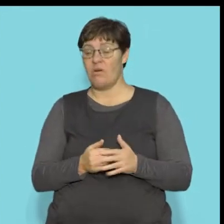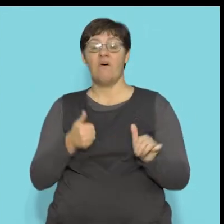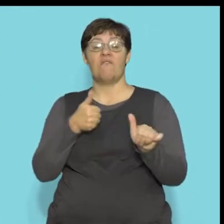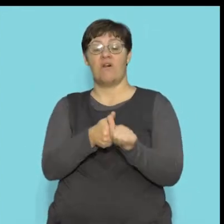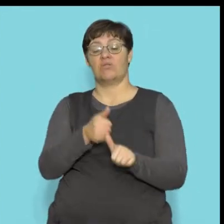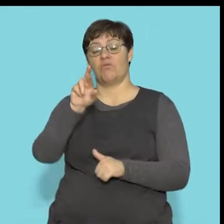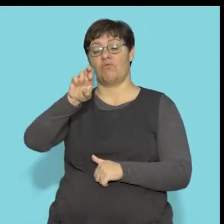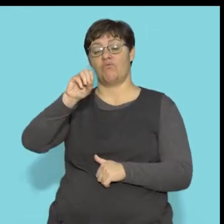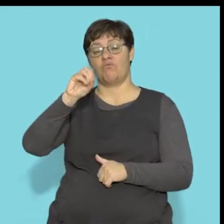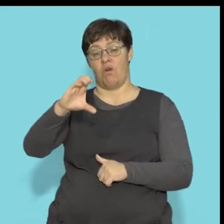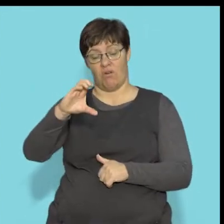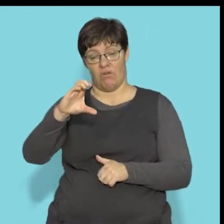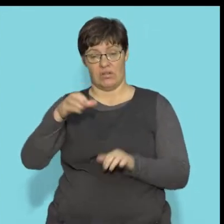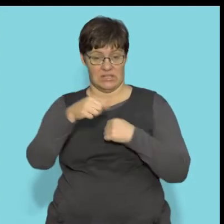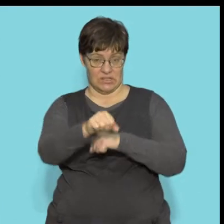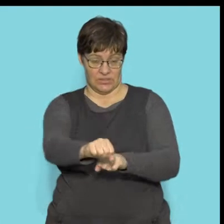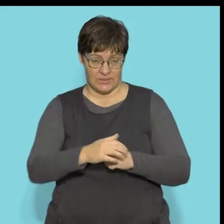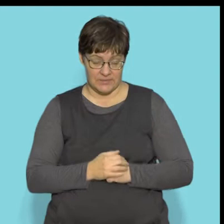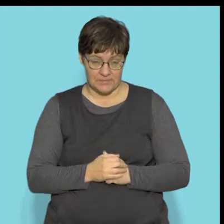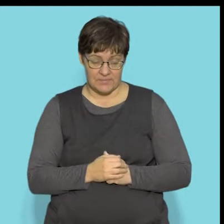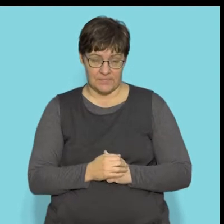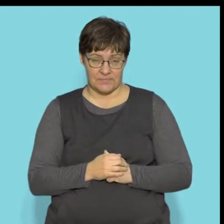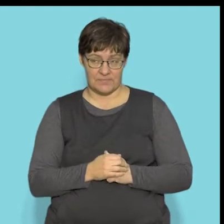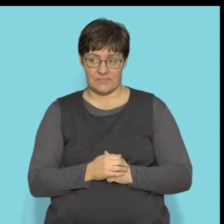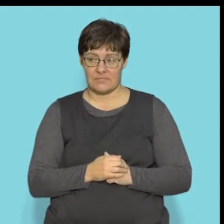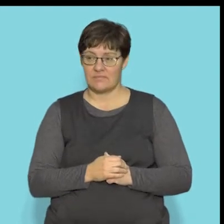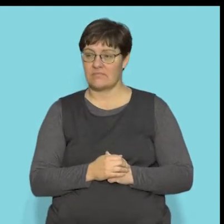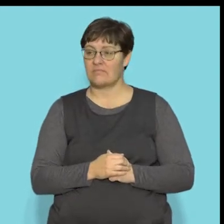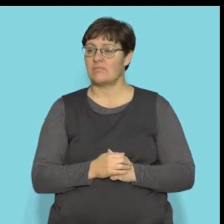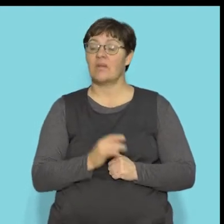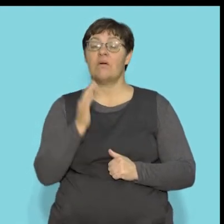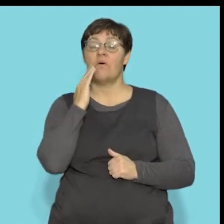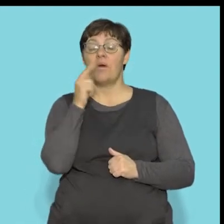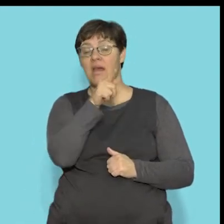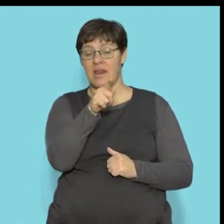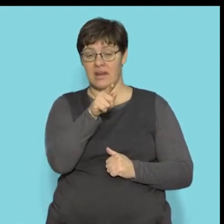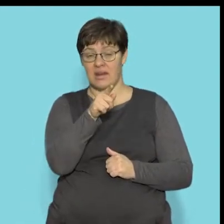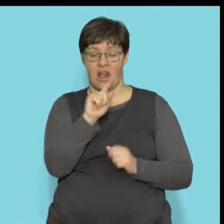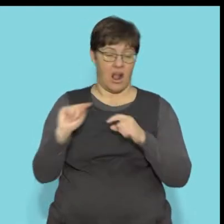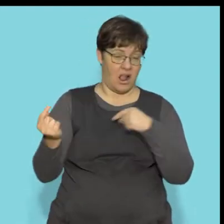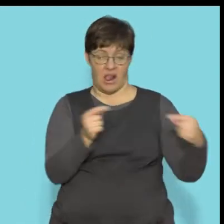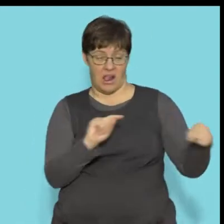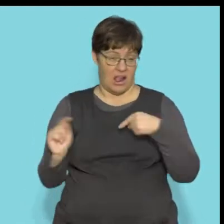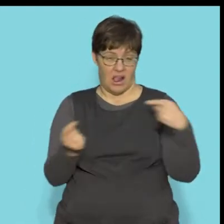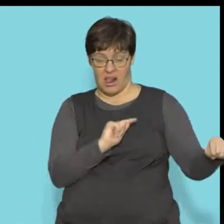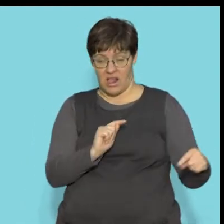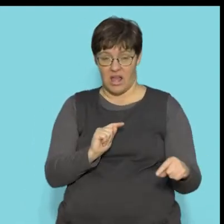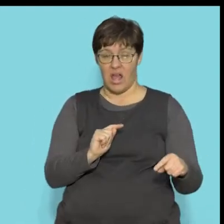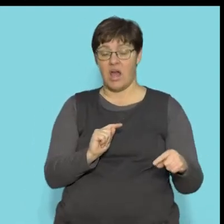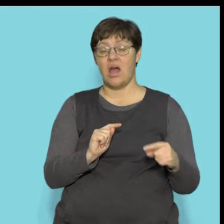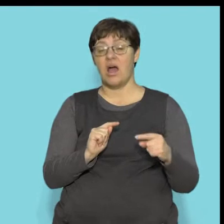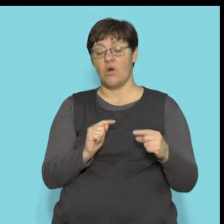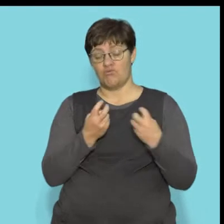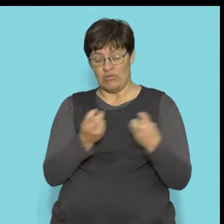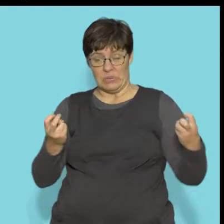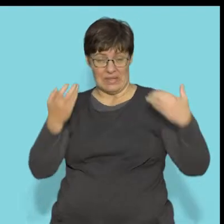we're following the ROC strategy. When organisms fight over